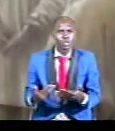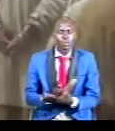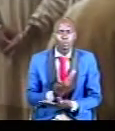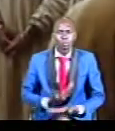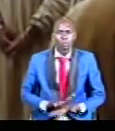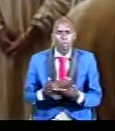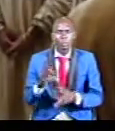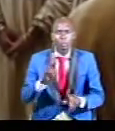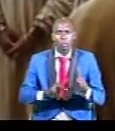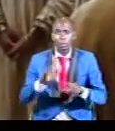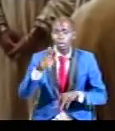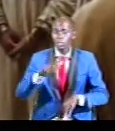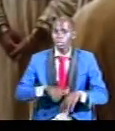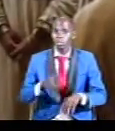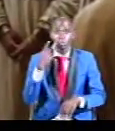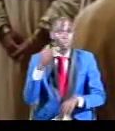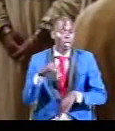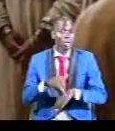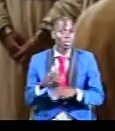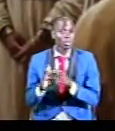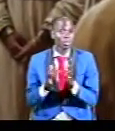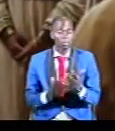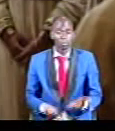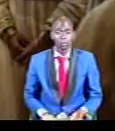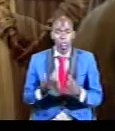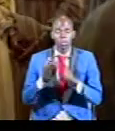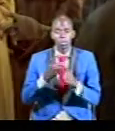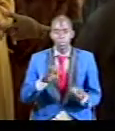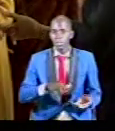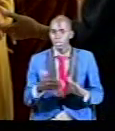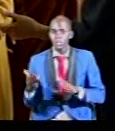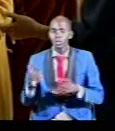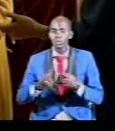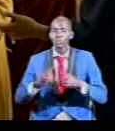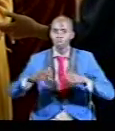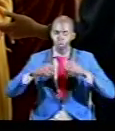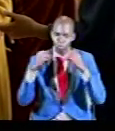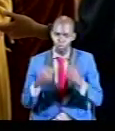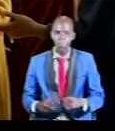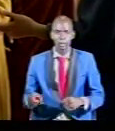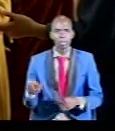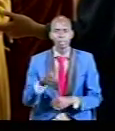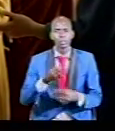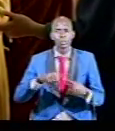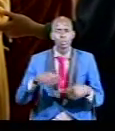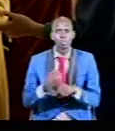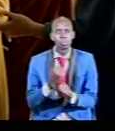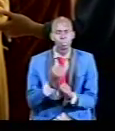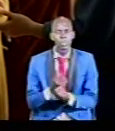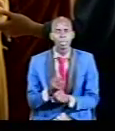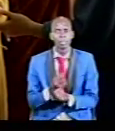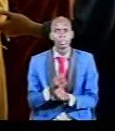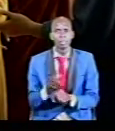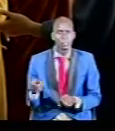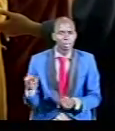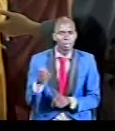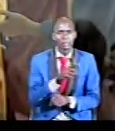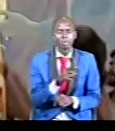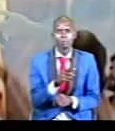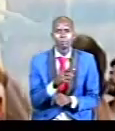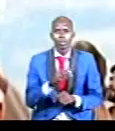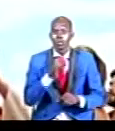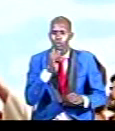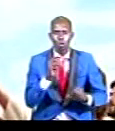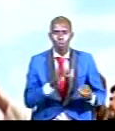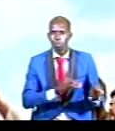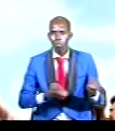Jesus. He rose from the dead and to strengthen them and to make them stand unshakable and